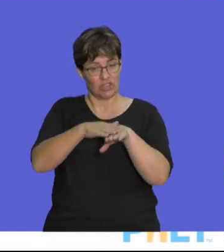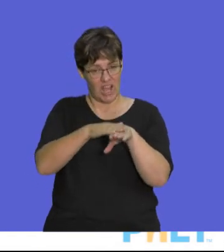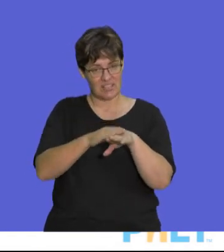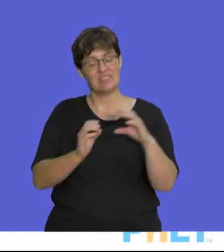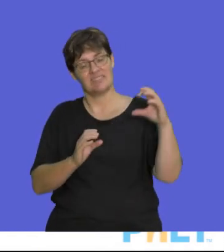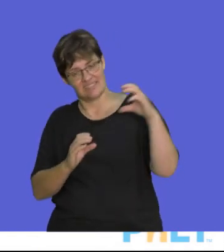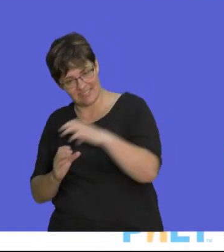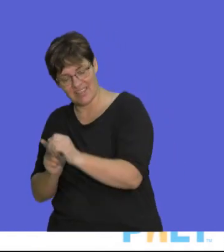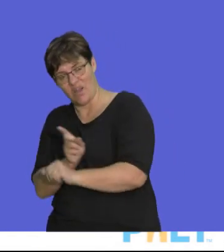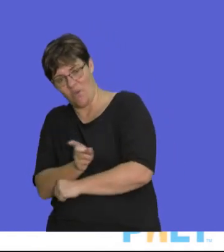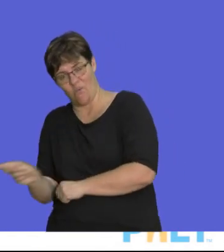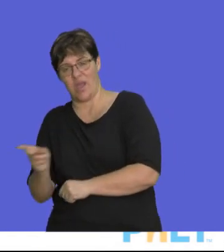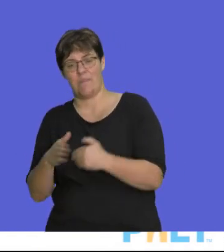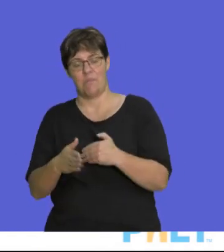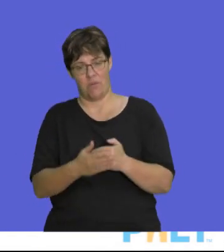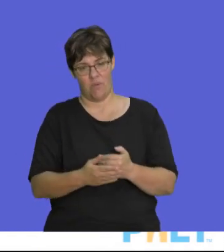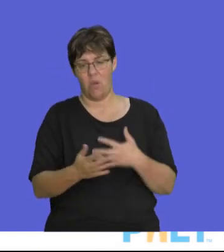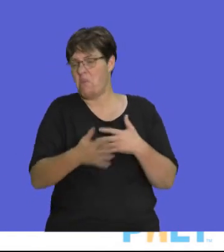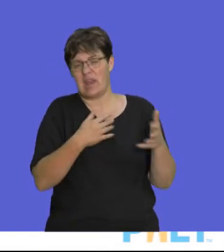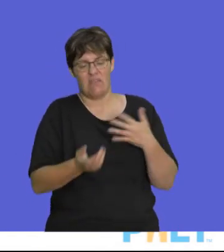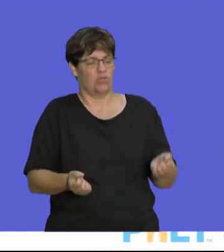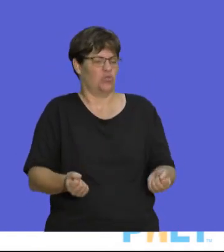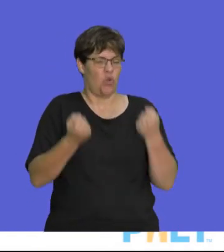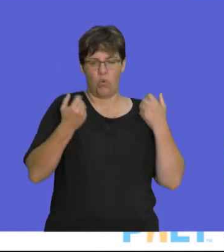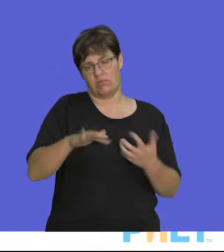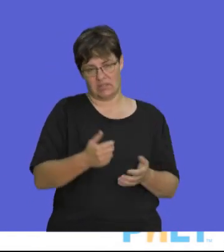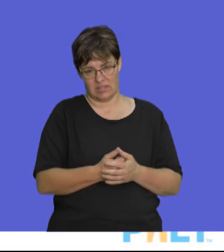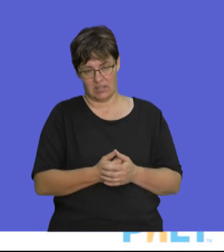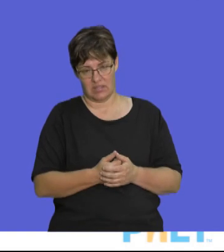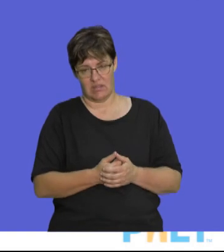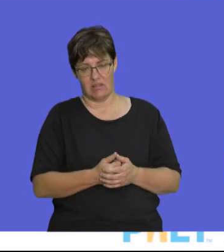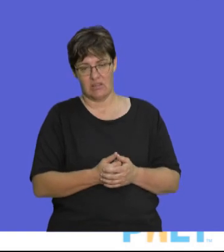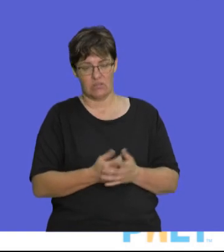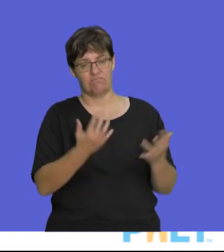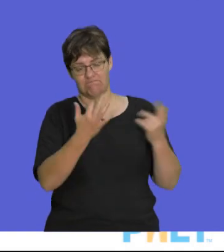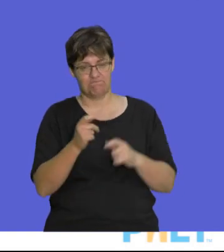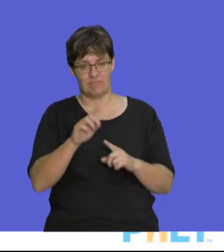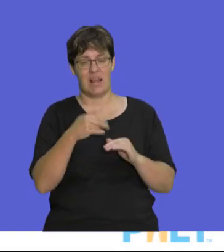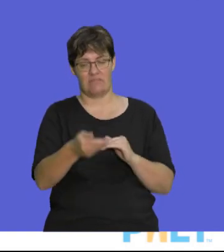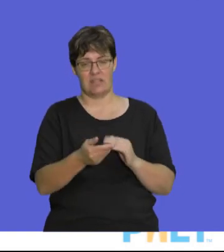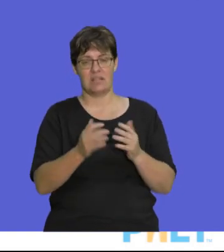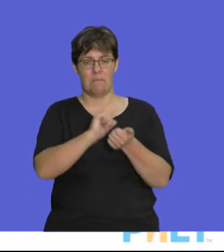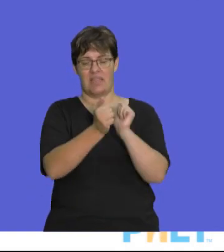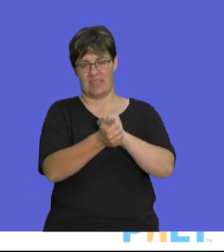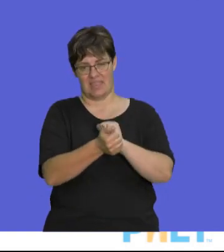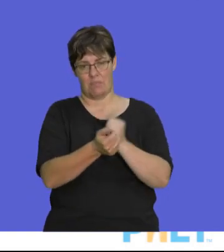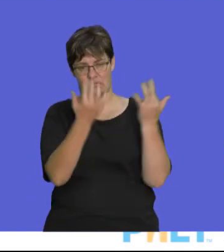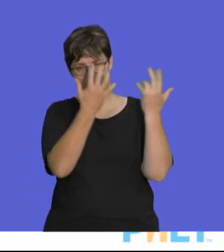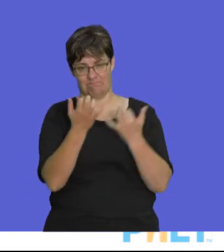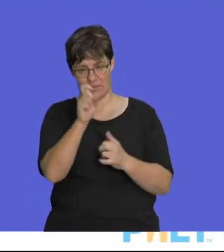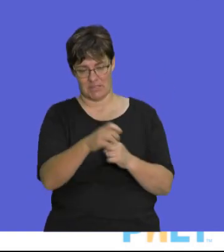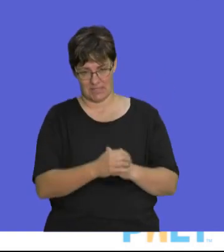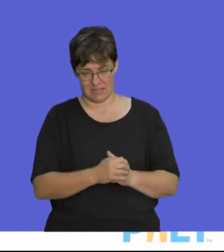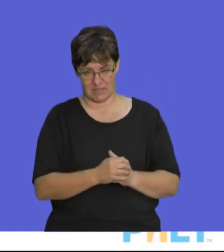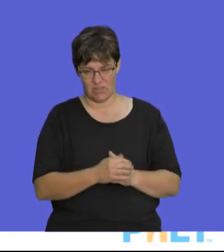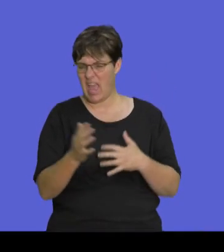charge in this case is actually away, whatever the magnitude is. Obviously, the remainder of that is the mathematics